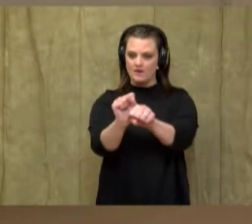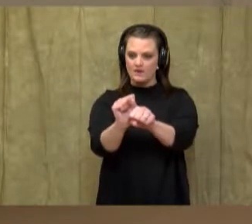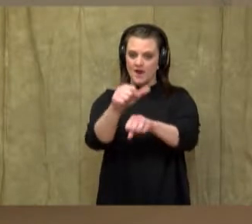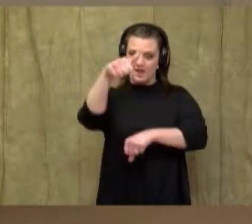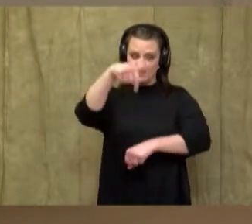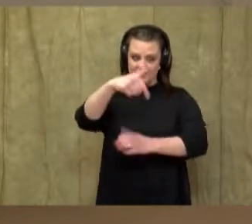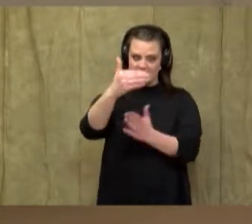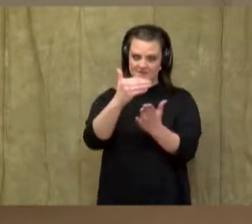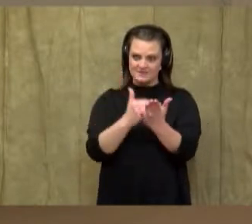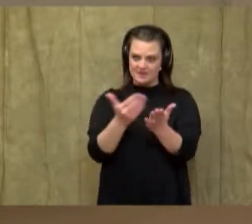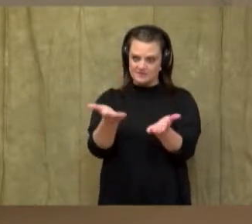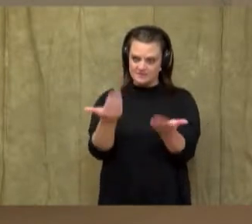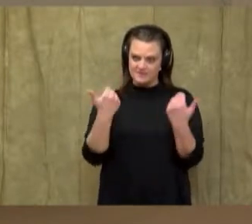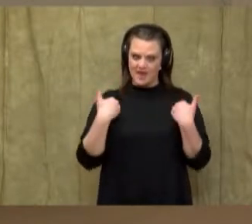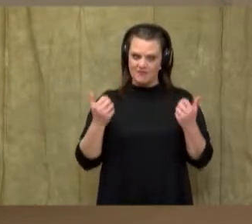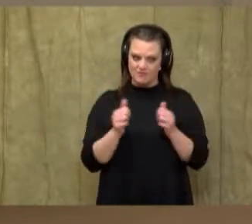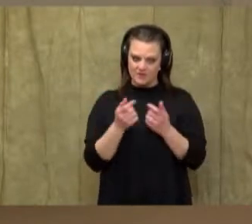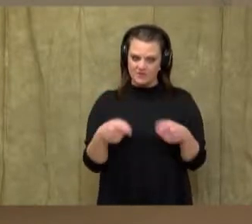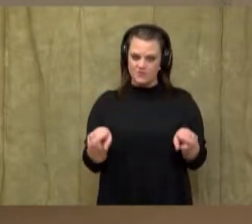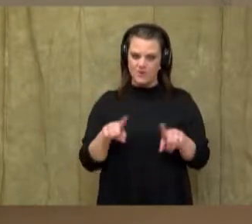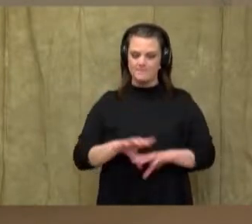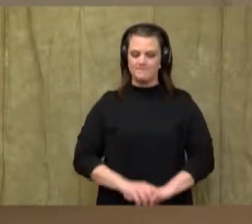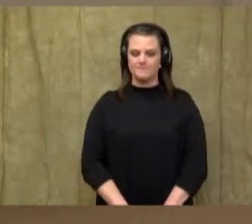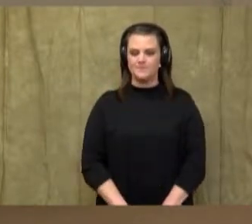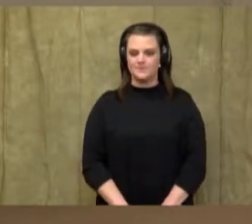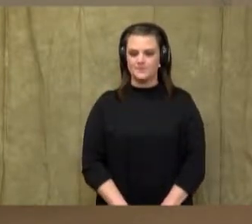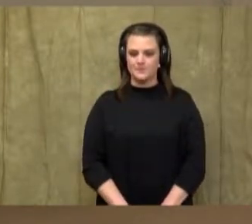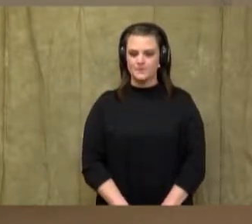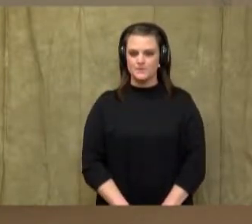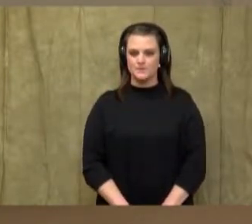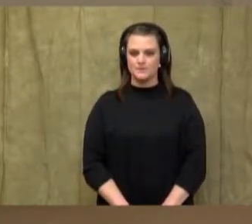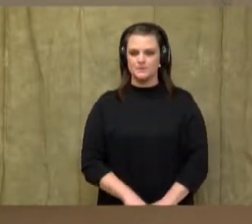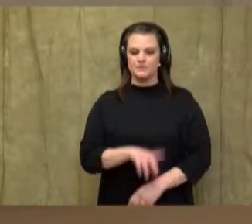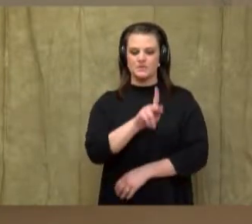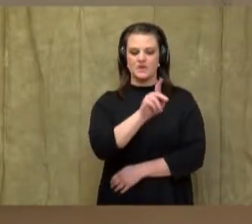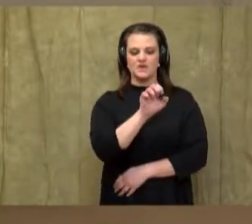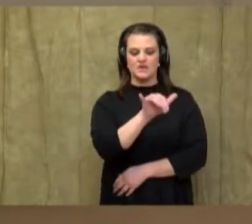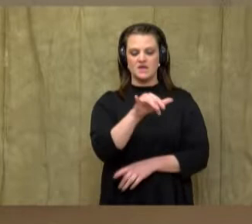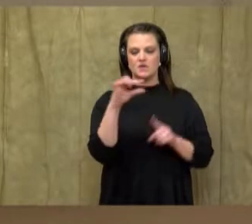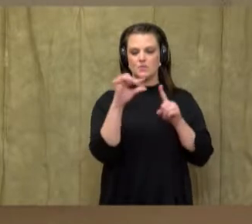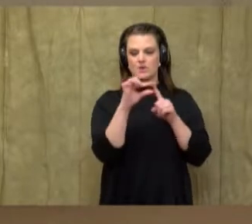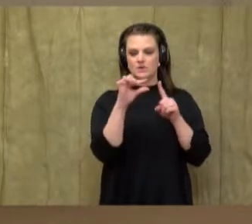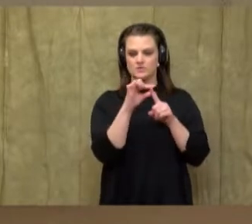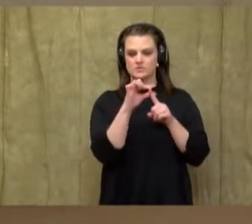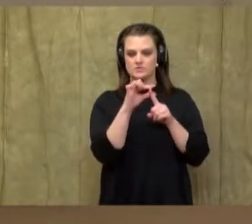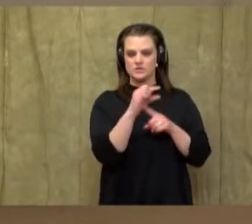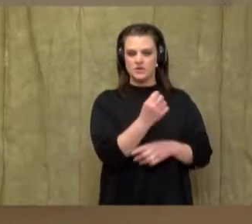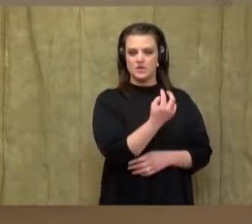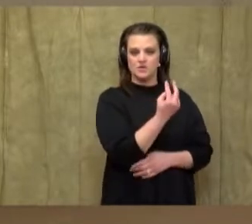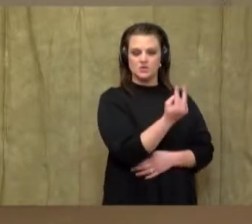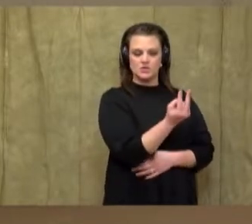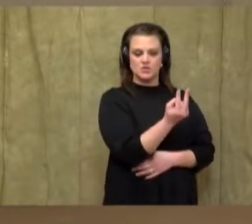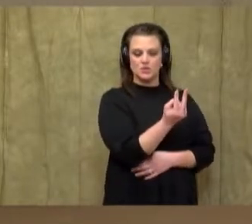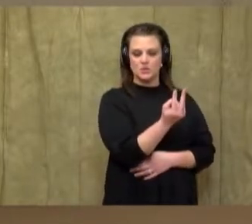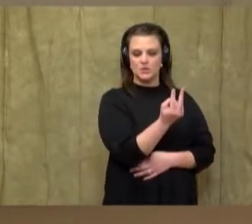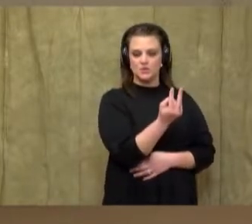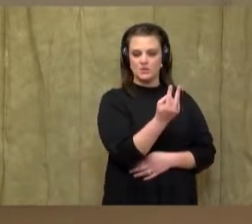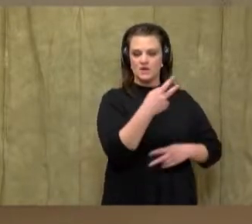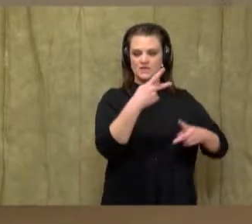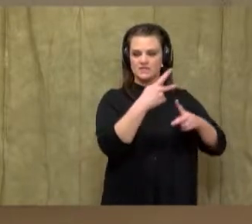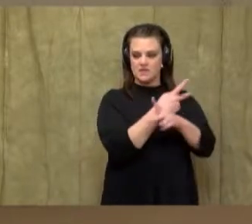this lesson today. So let's look at that. Let's look at the key words. I see 2